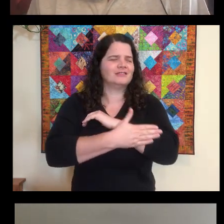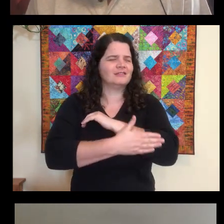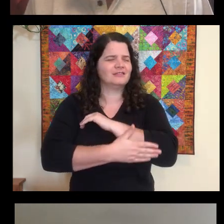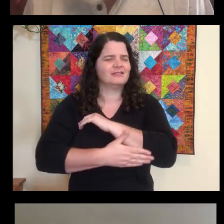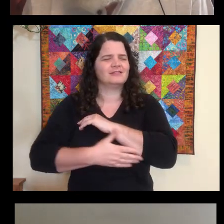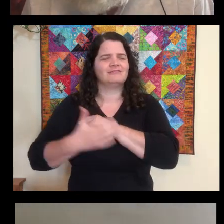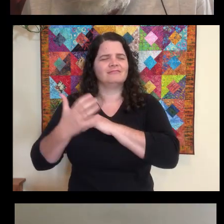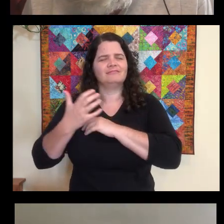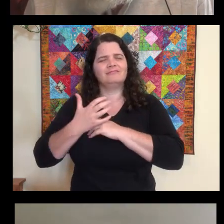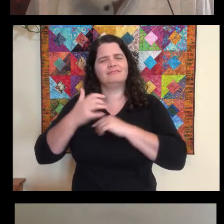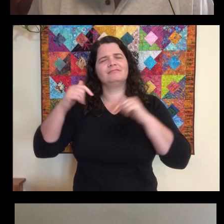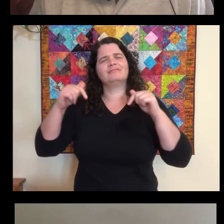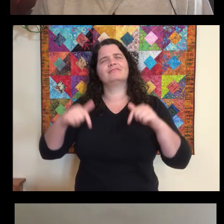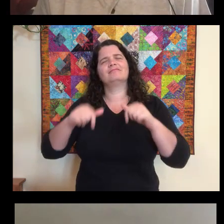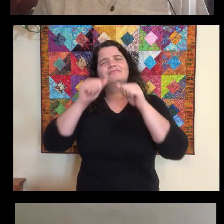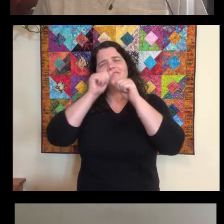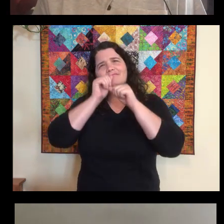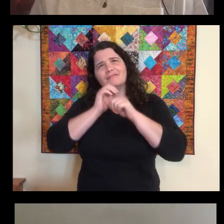the nation.